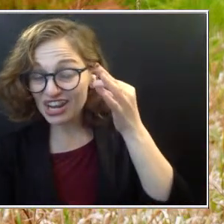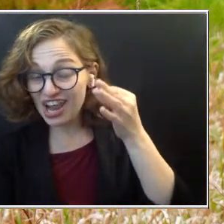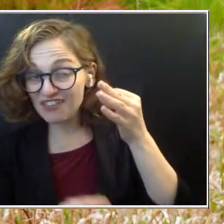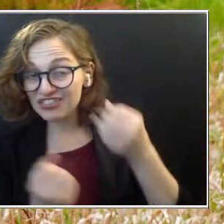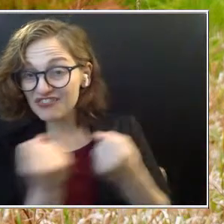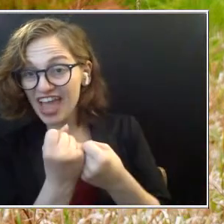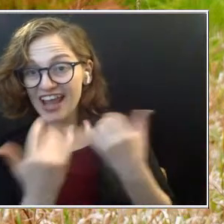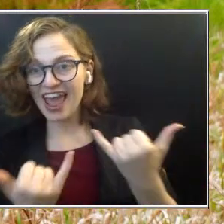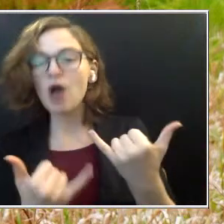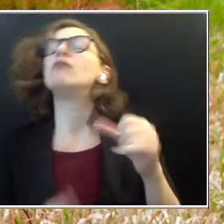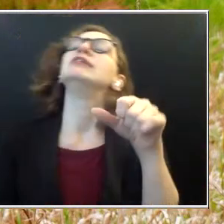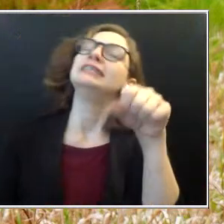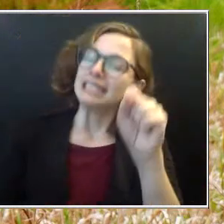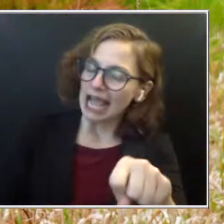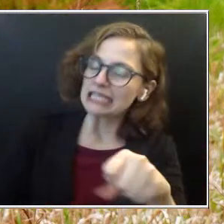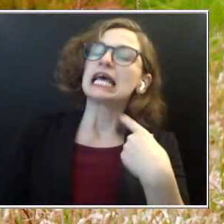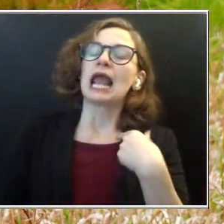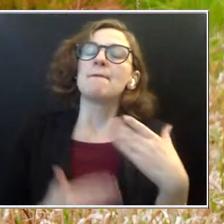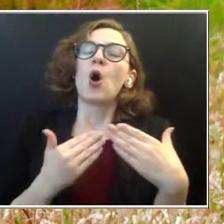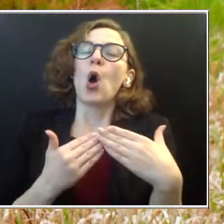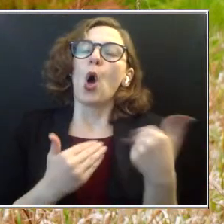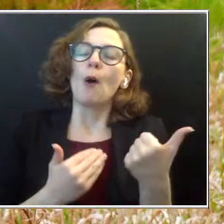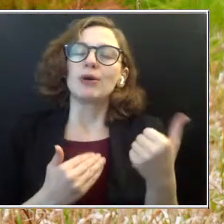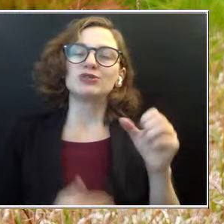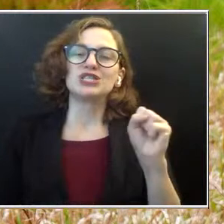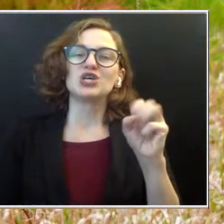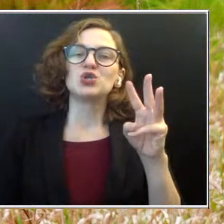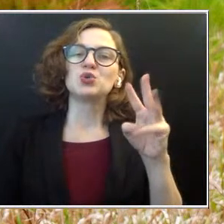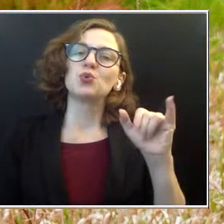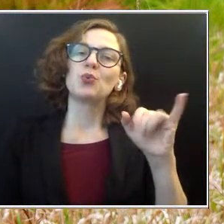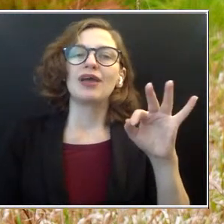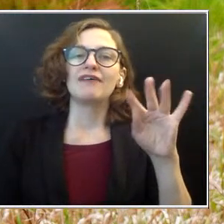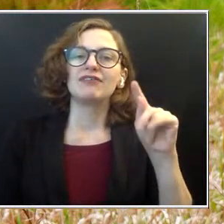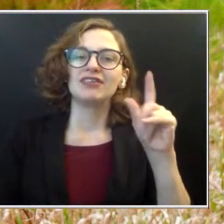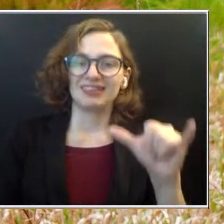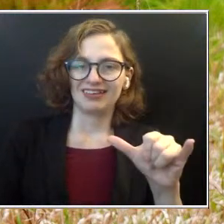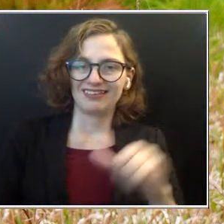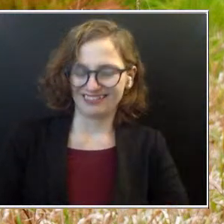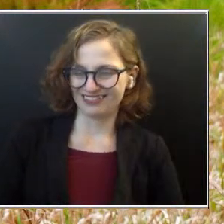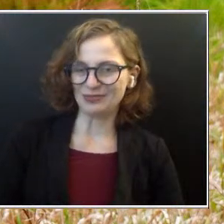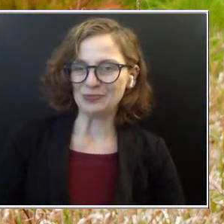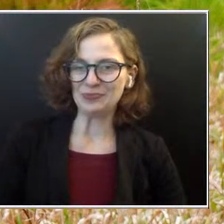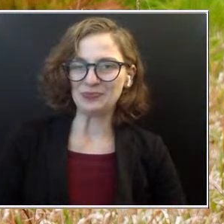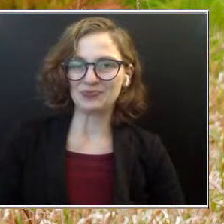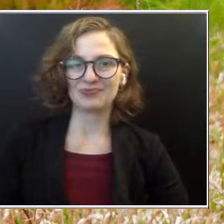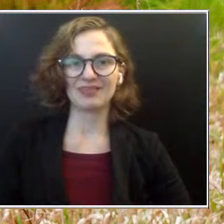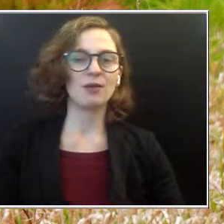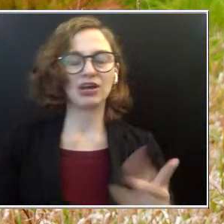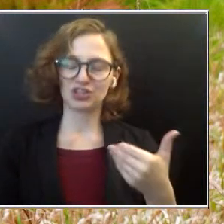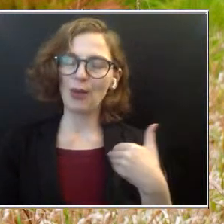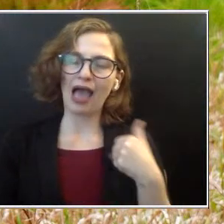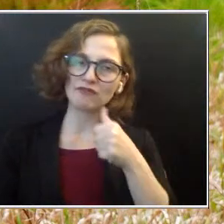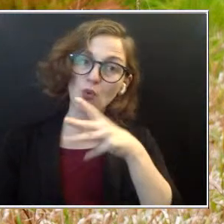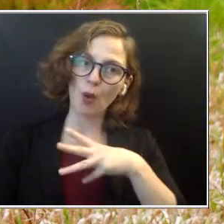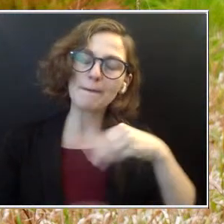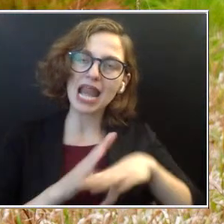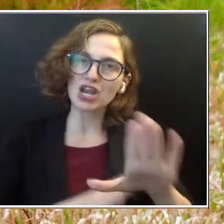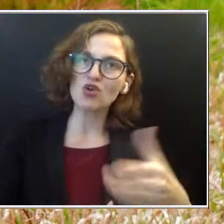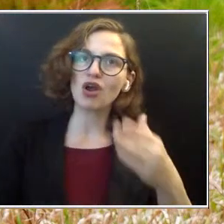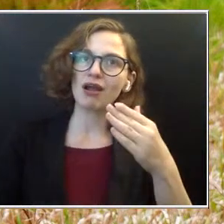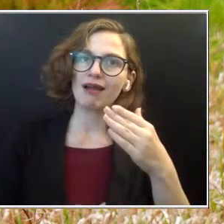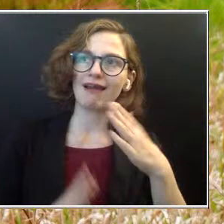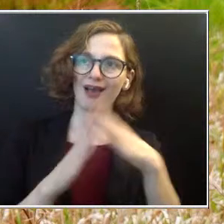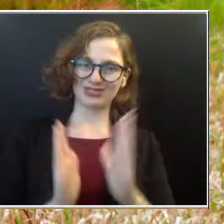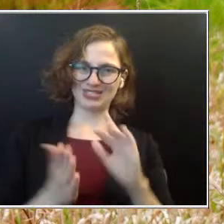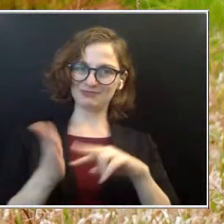very good. Well, you have daughters, and well, you have sons. No. Tell us about there's a woman in your house, so you're a Swiftie for sure. Yep, that's and right. then tell us about these